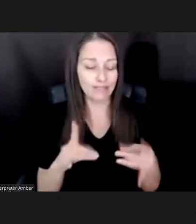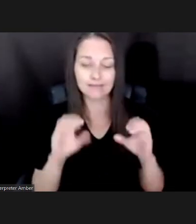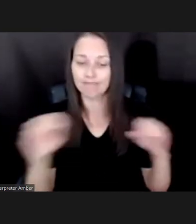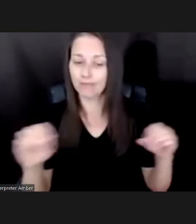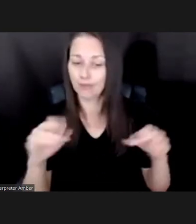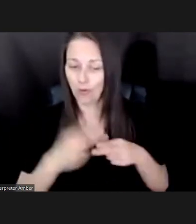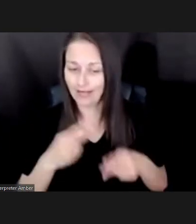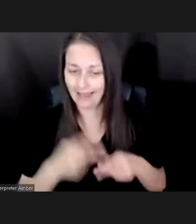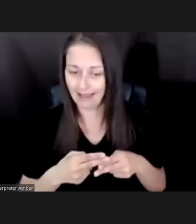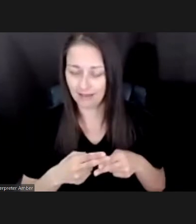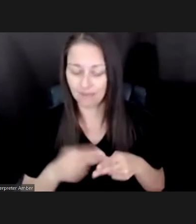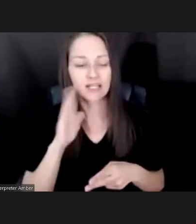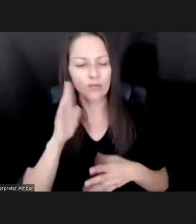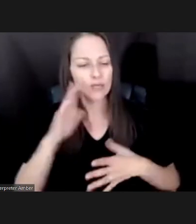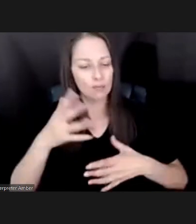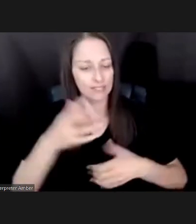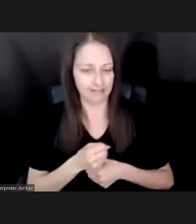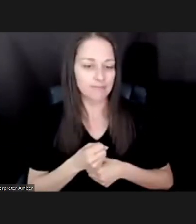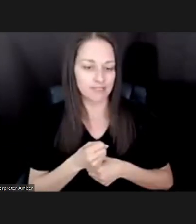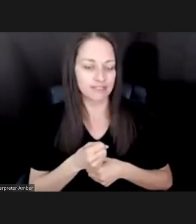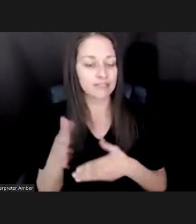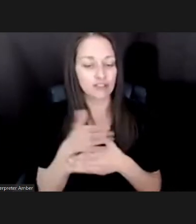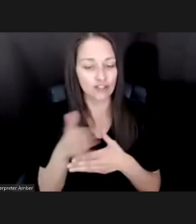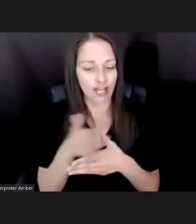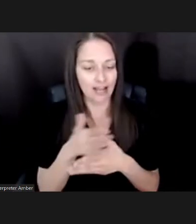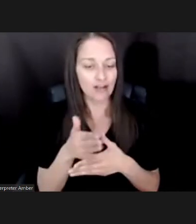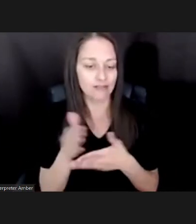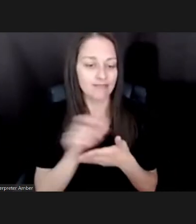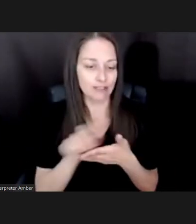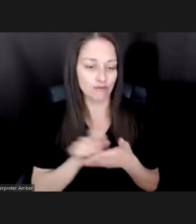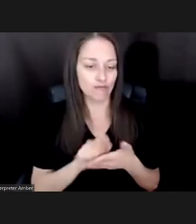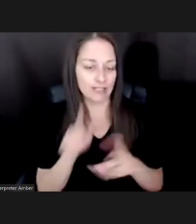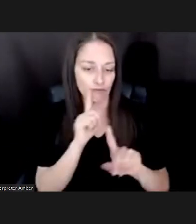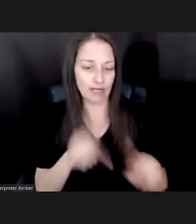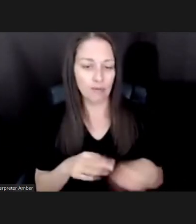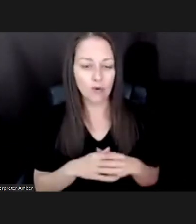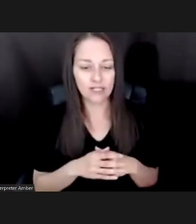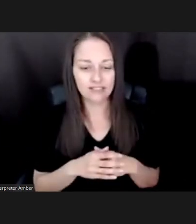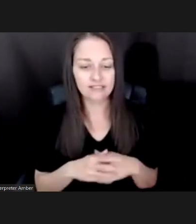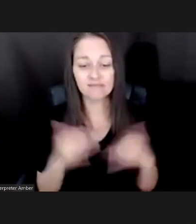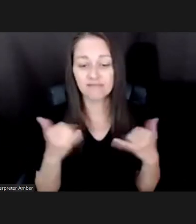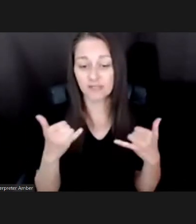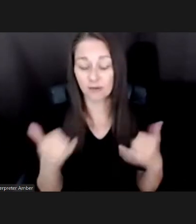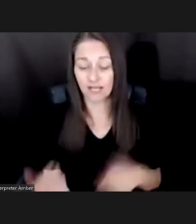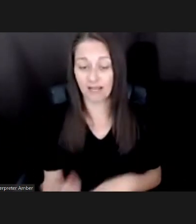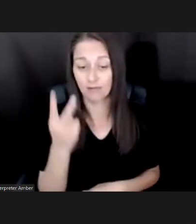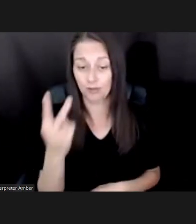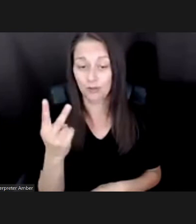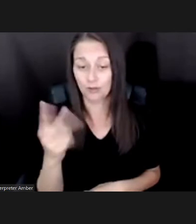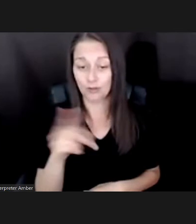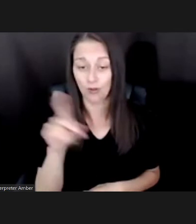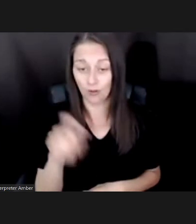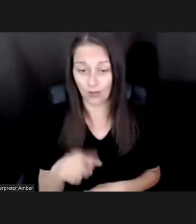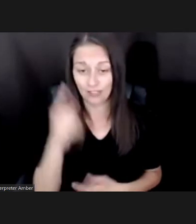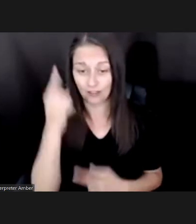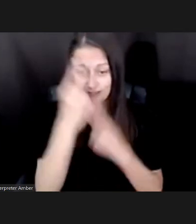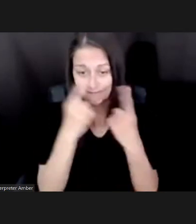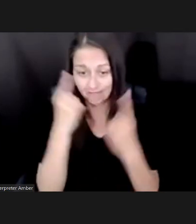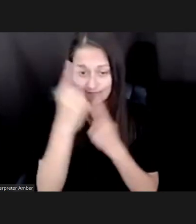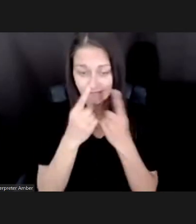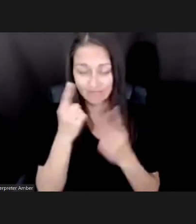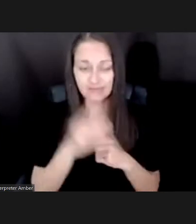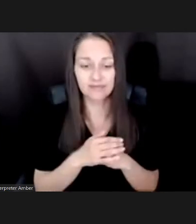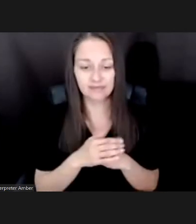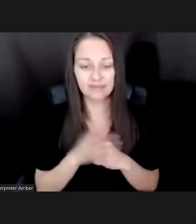summarize, and share these in a written report. So the two questions we'd like you to consider in your first breakout group, and these will go into the